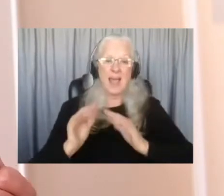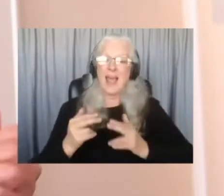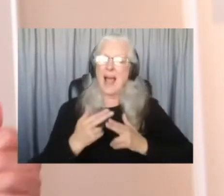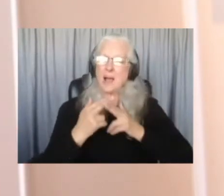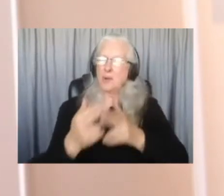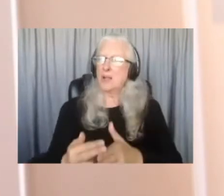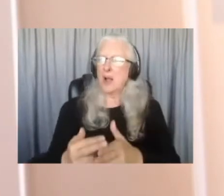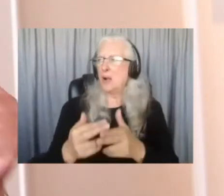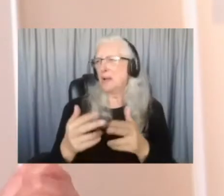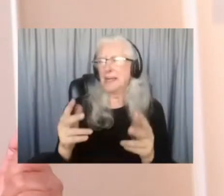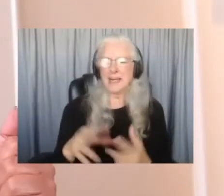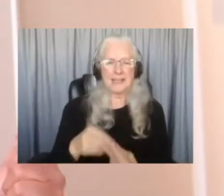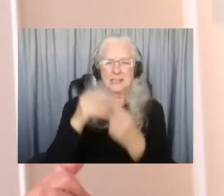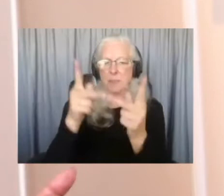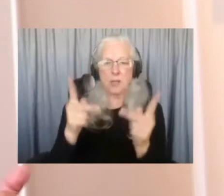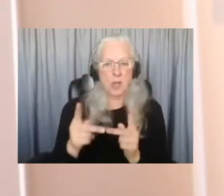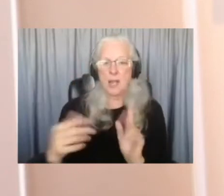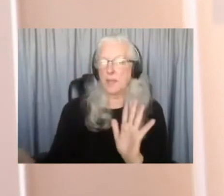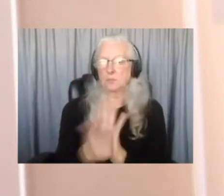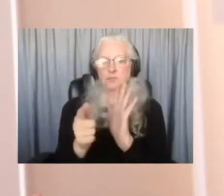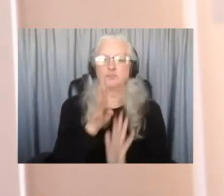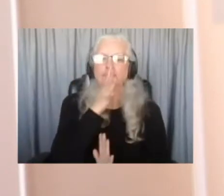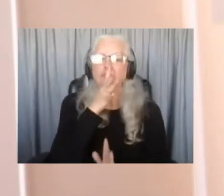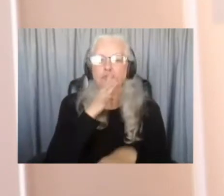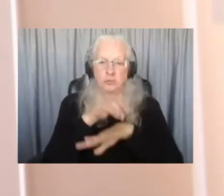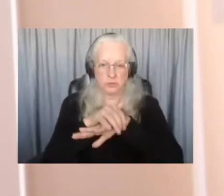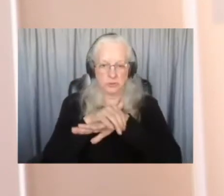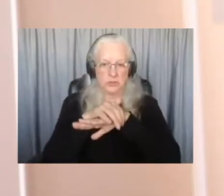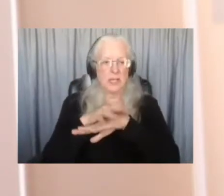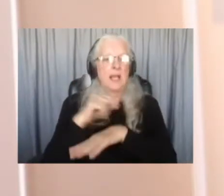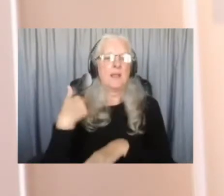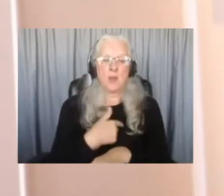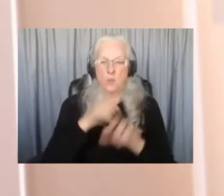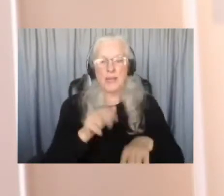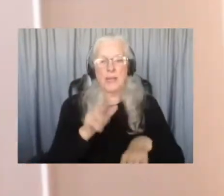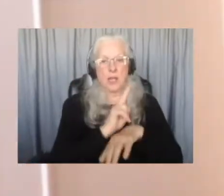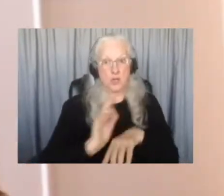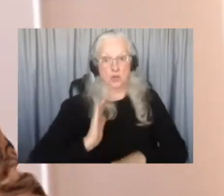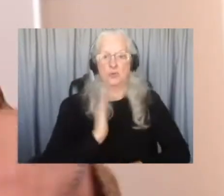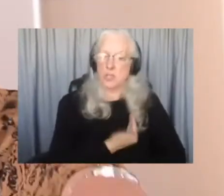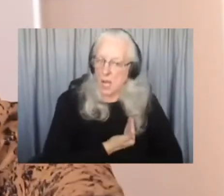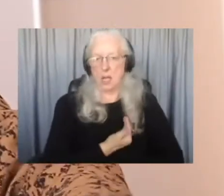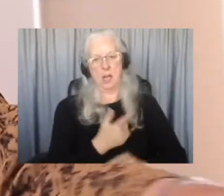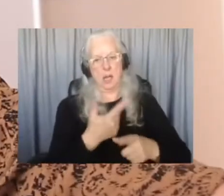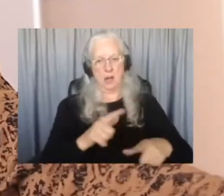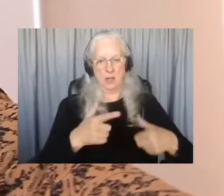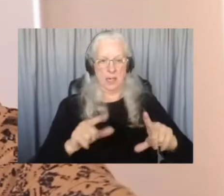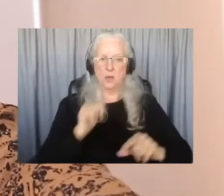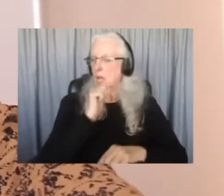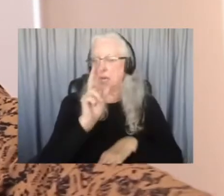spoken. We need to have a place where we can speak our language and not use English. Gookom is my